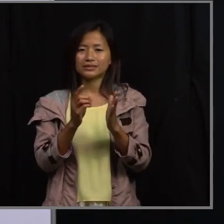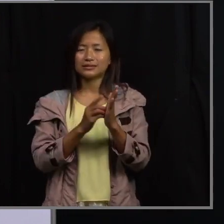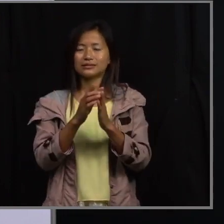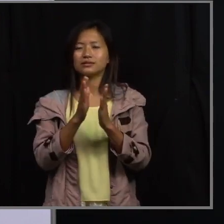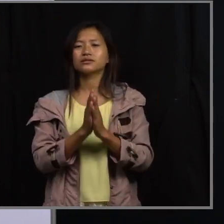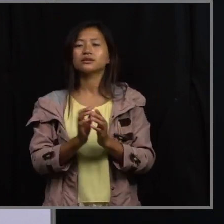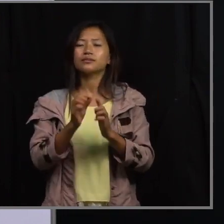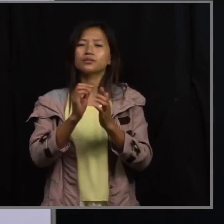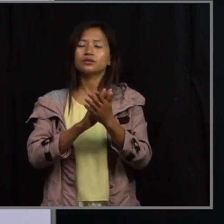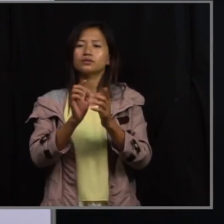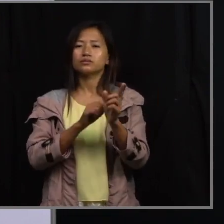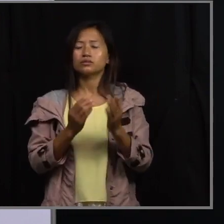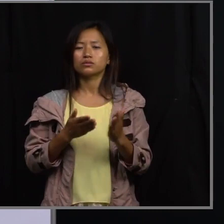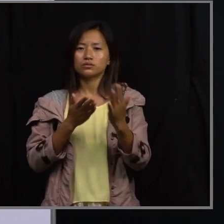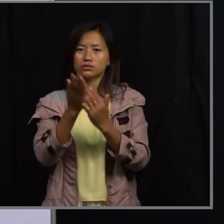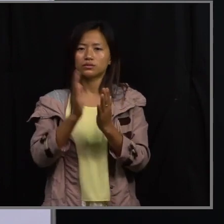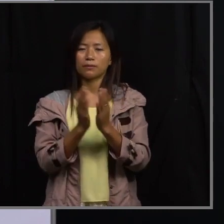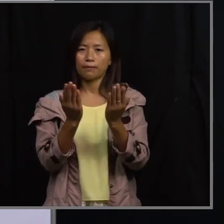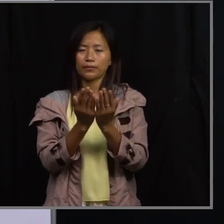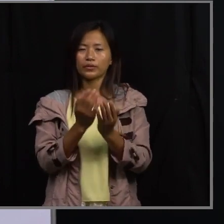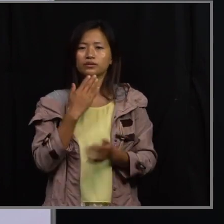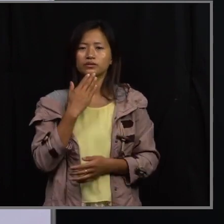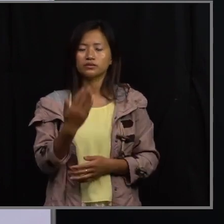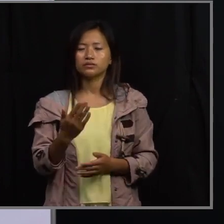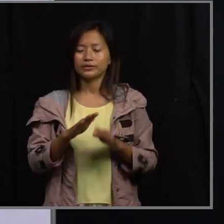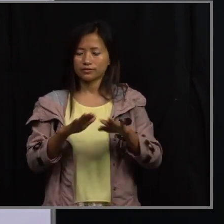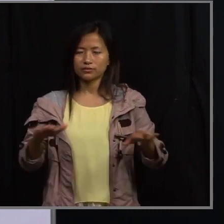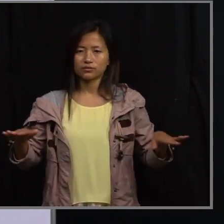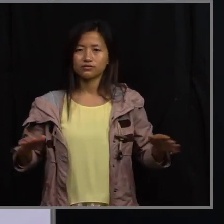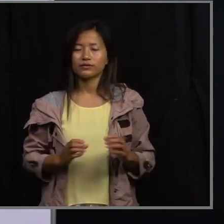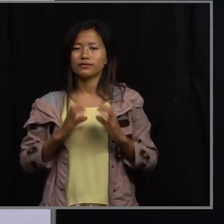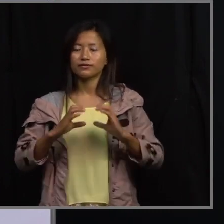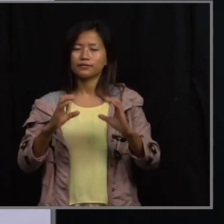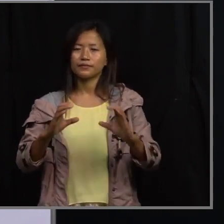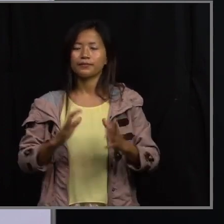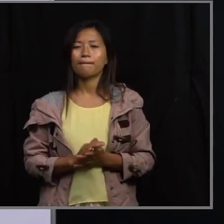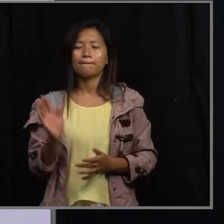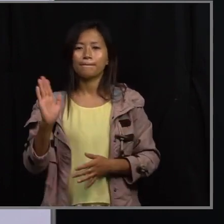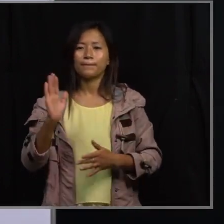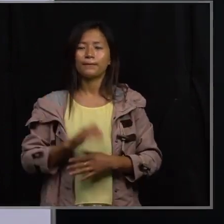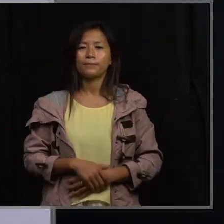okay, you can go through the book, okay? So thank you, my dear students. Take care. Bye.